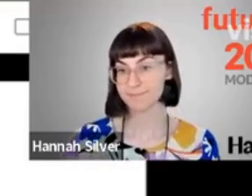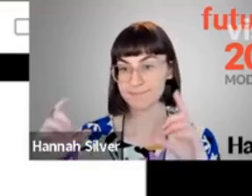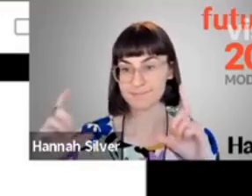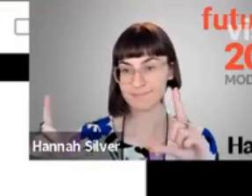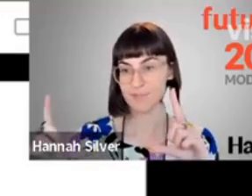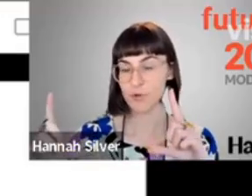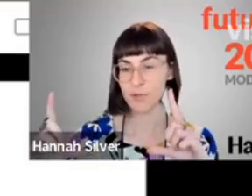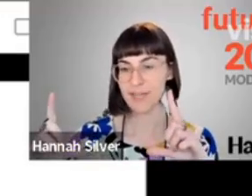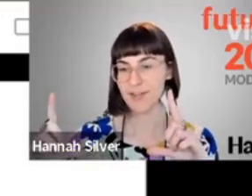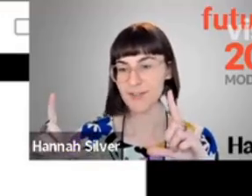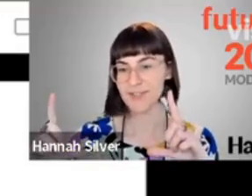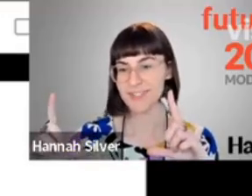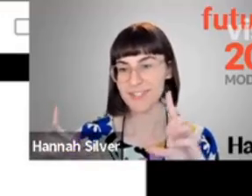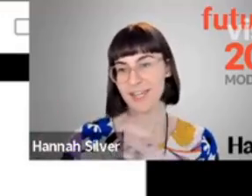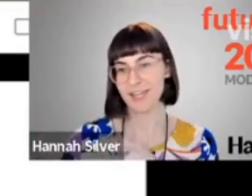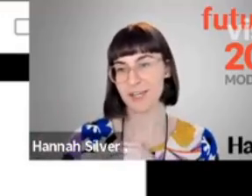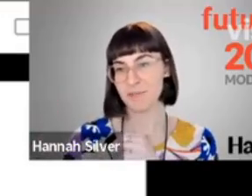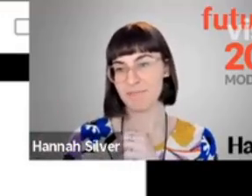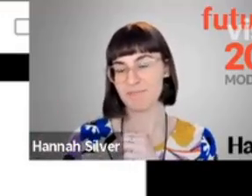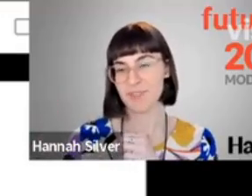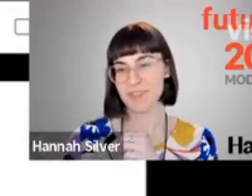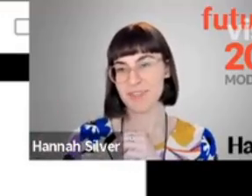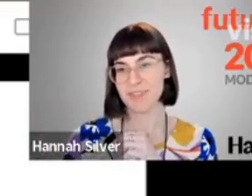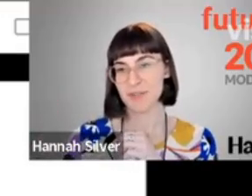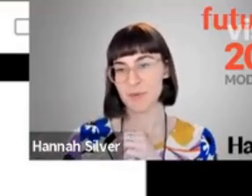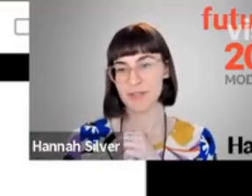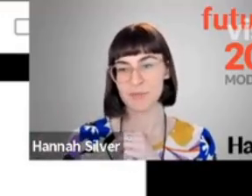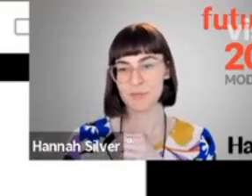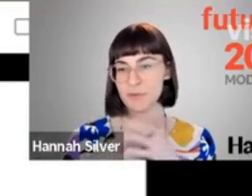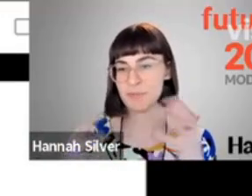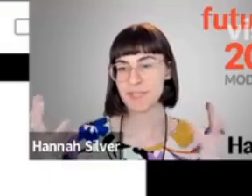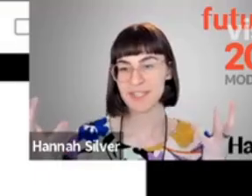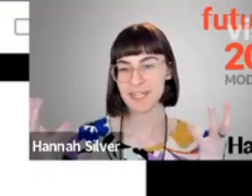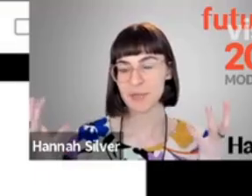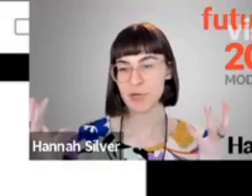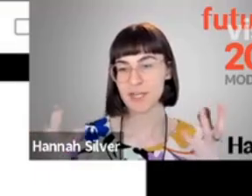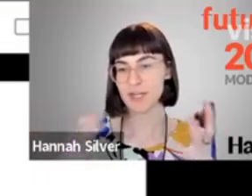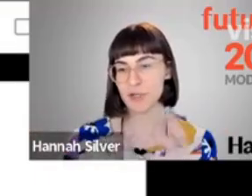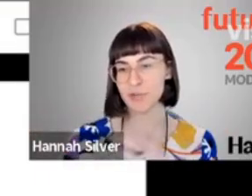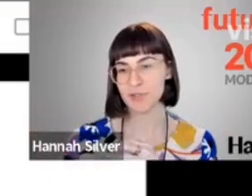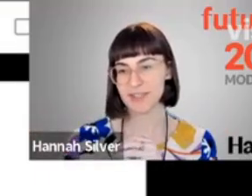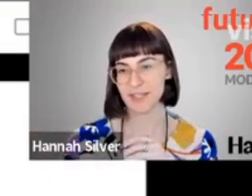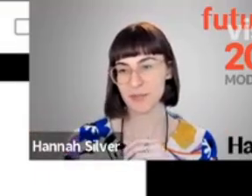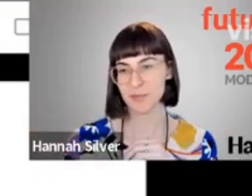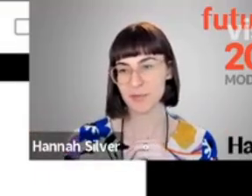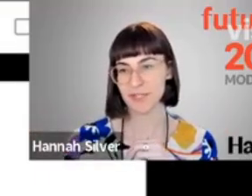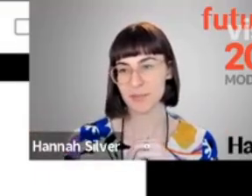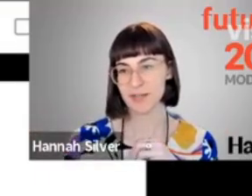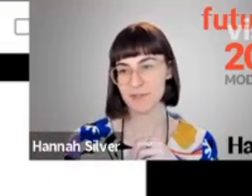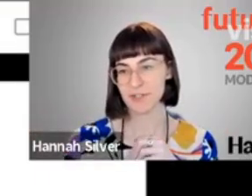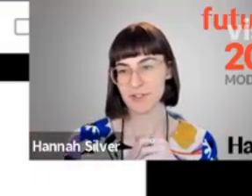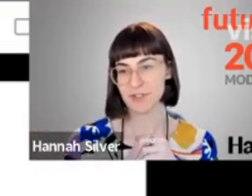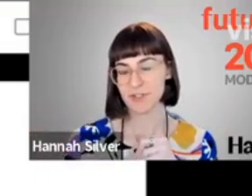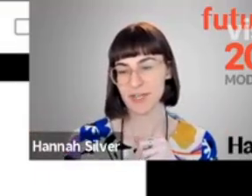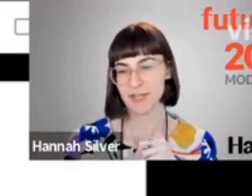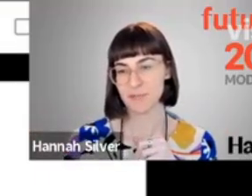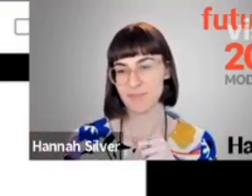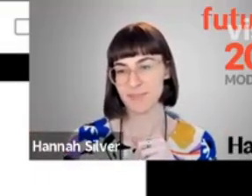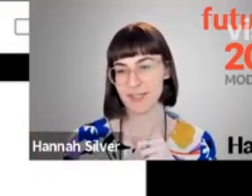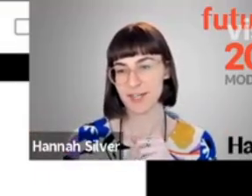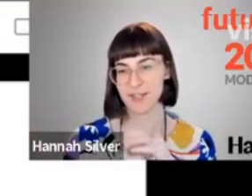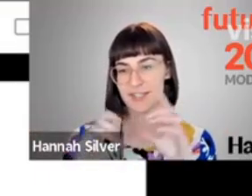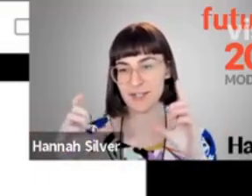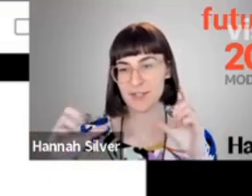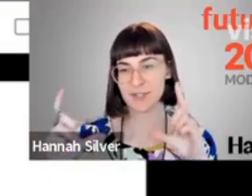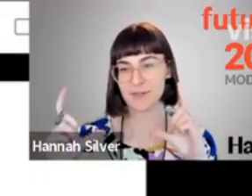visible doorbells? What would be in like a brand new building that could be really beneficial?